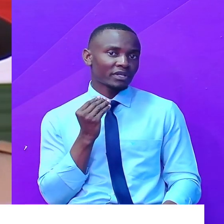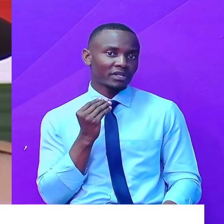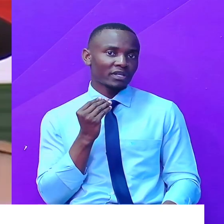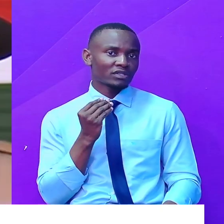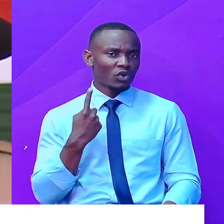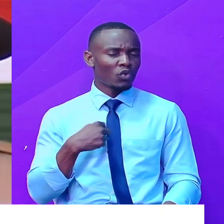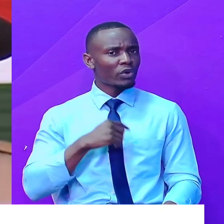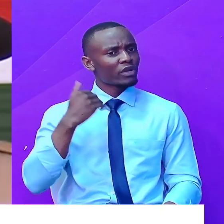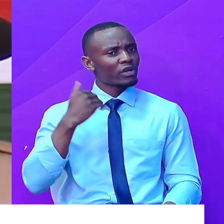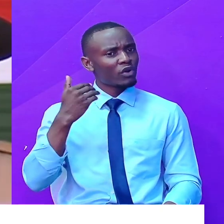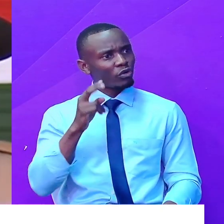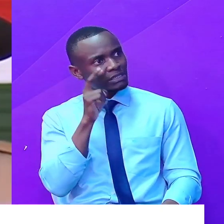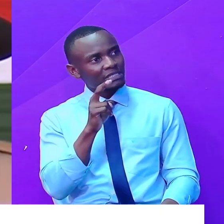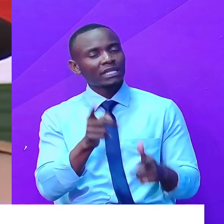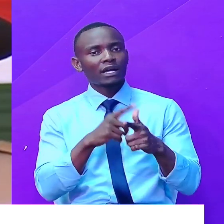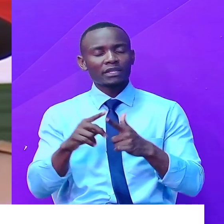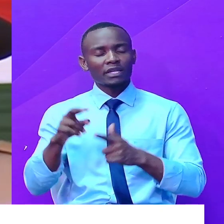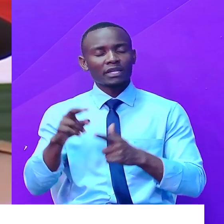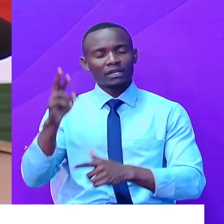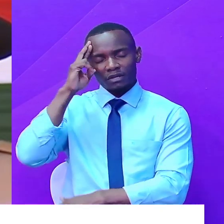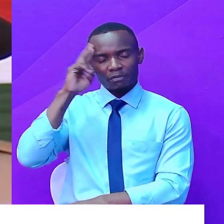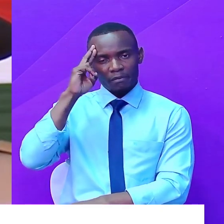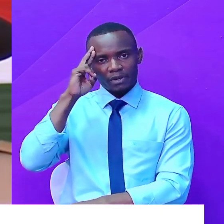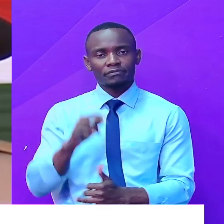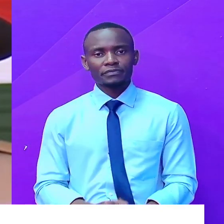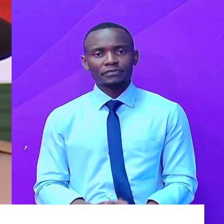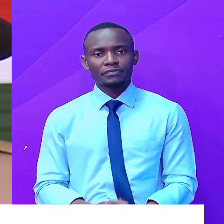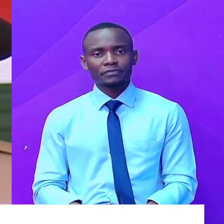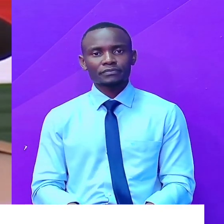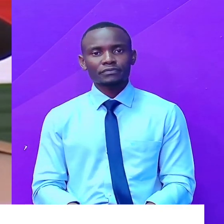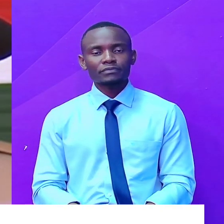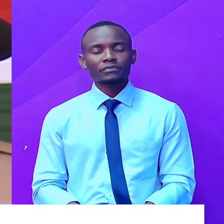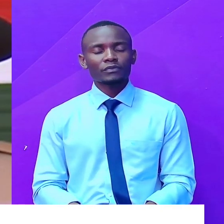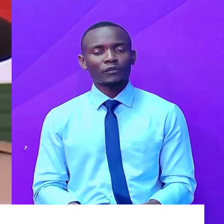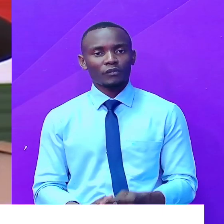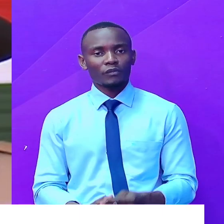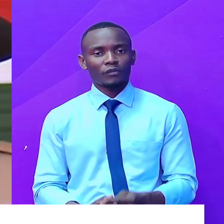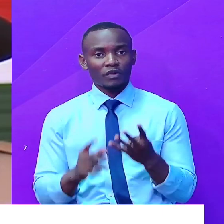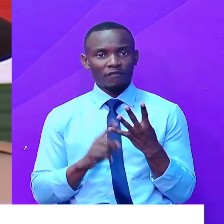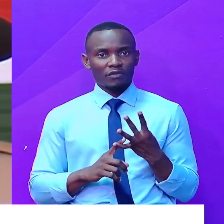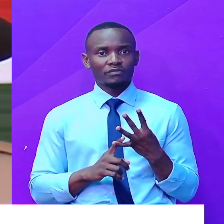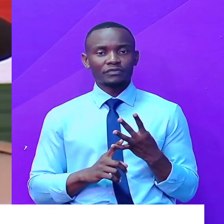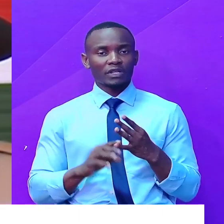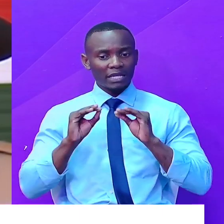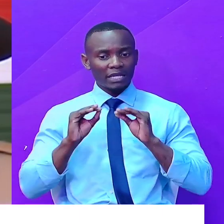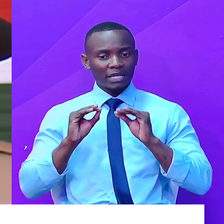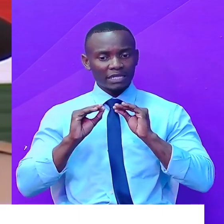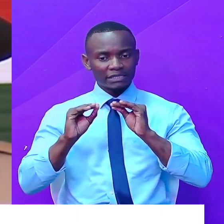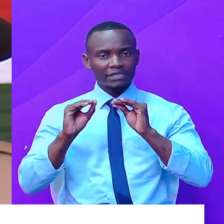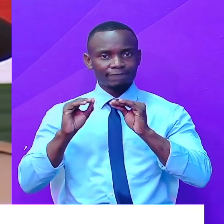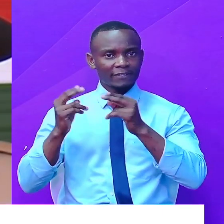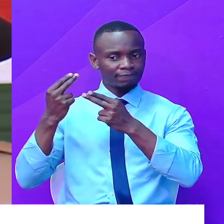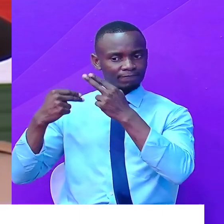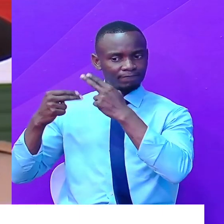life and collective history. Fourth, teach our history in our